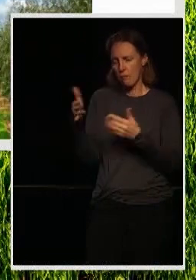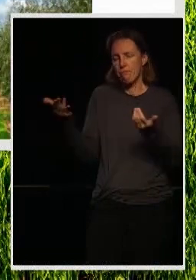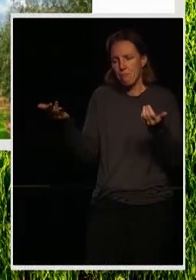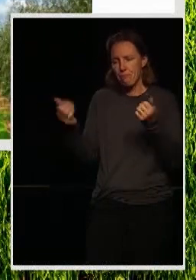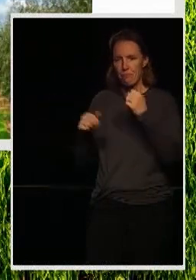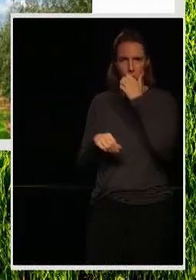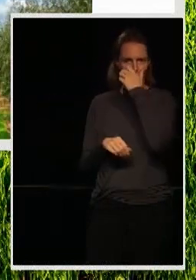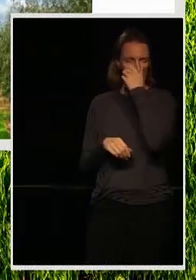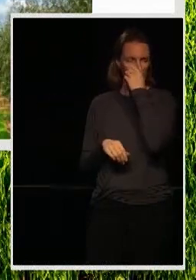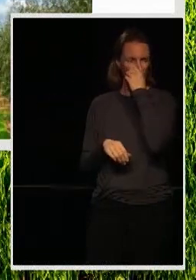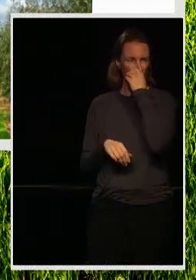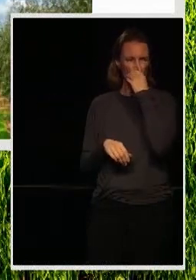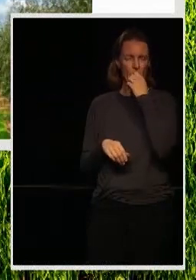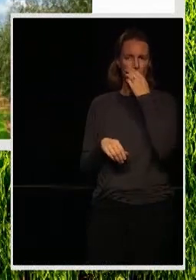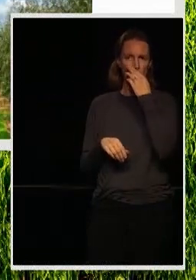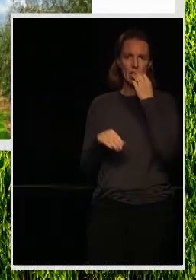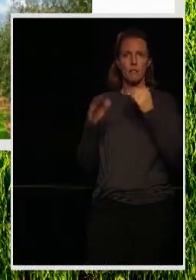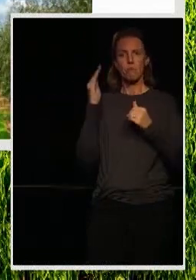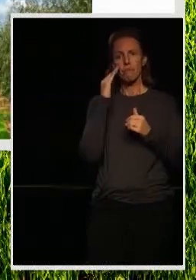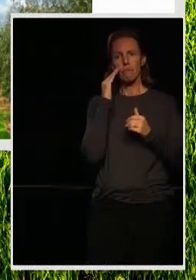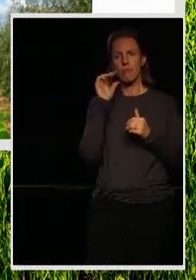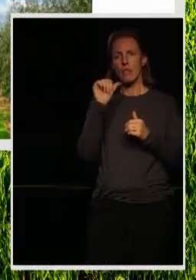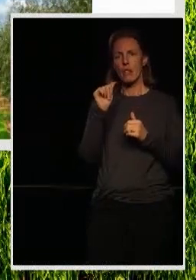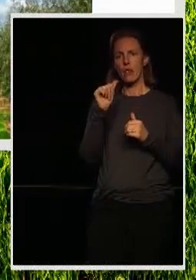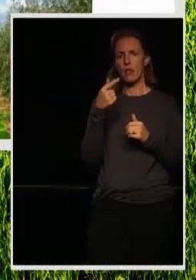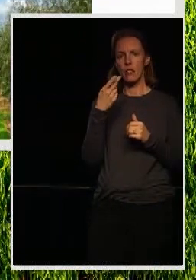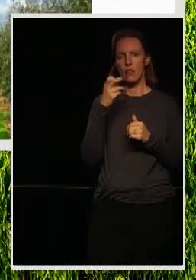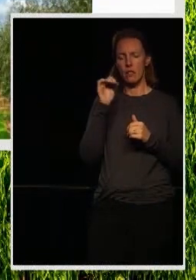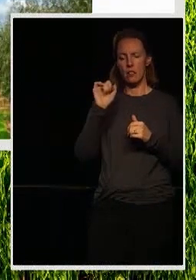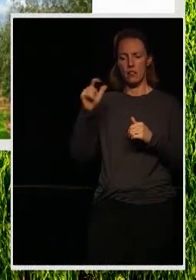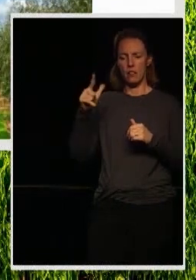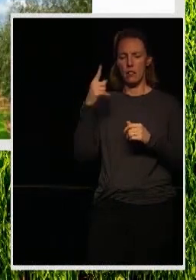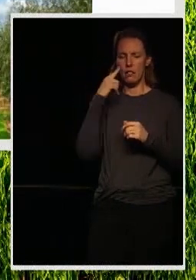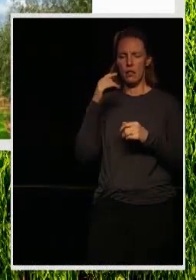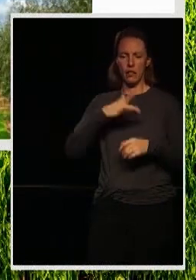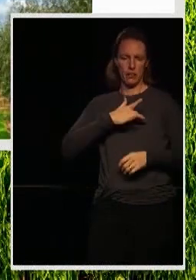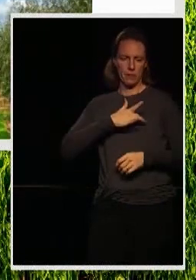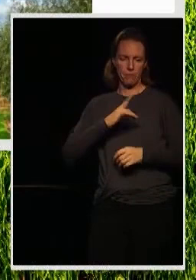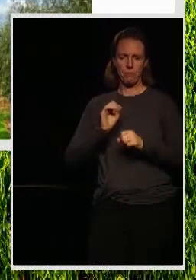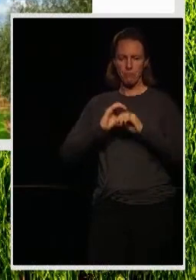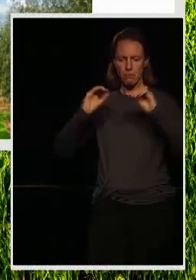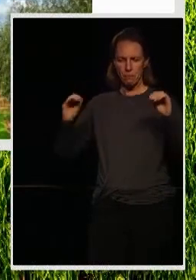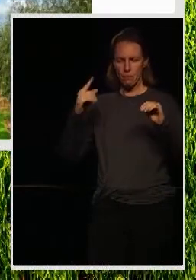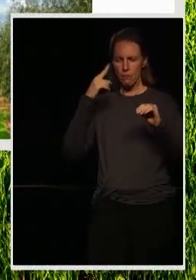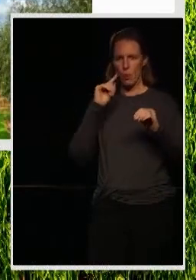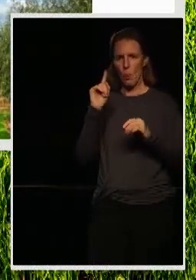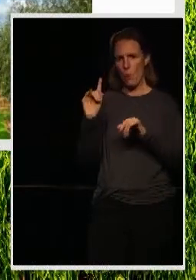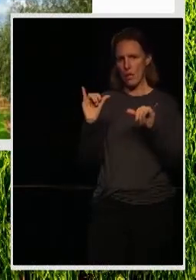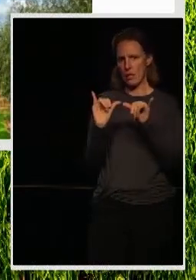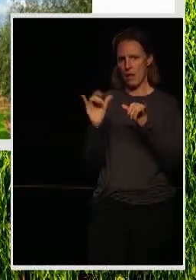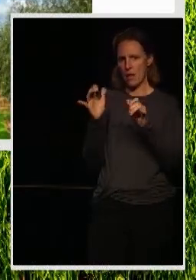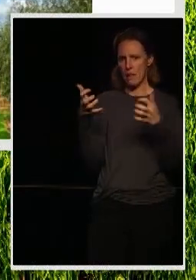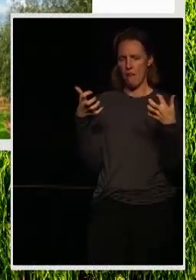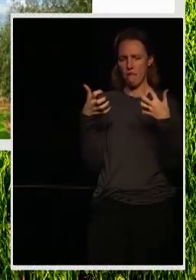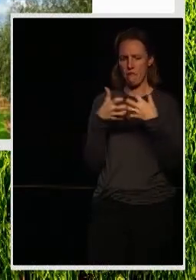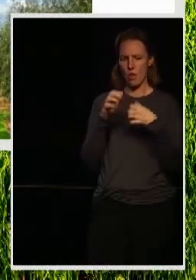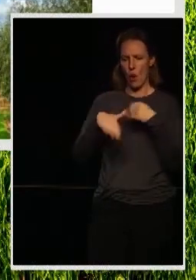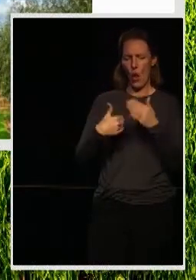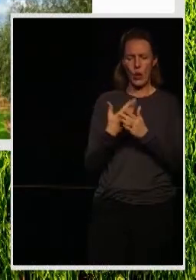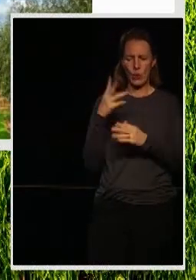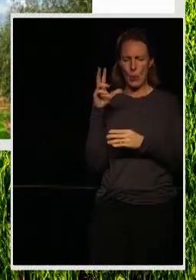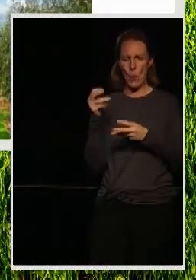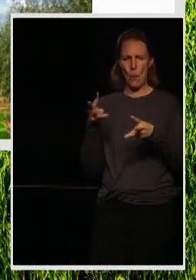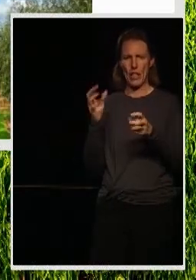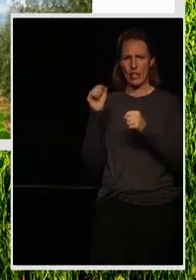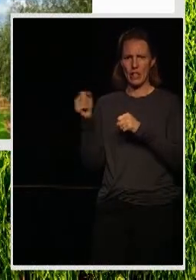So in agriculture, for agriculture sensors, there is nothing called a one-size-fits-all. So there is no way you can just bring